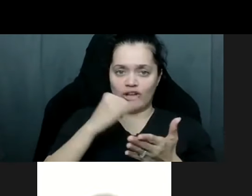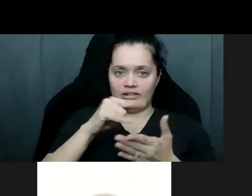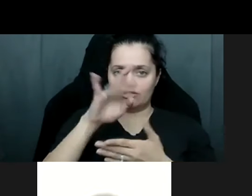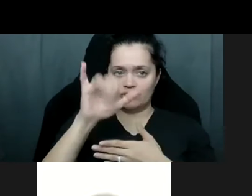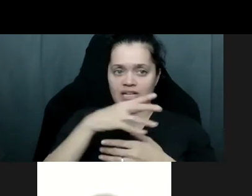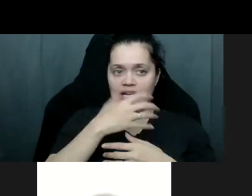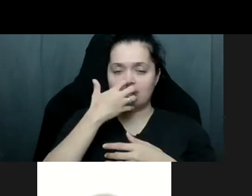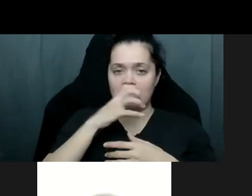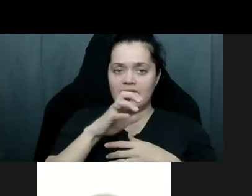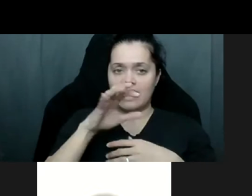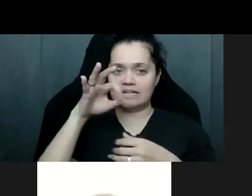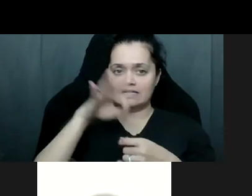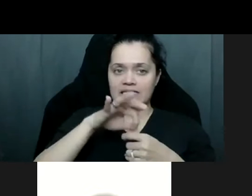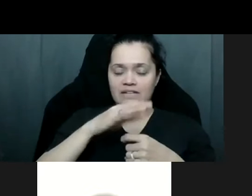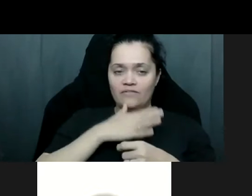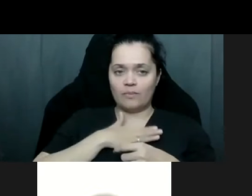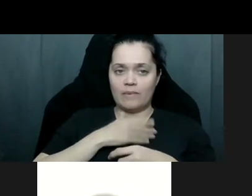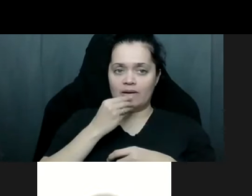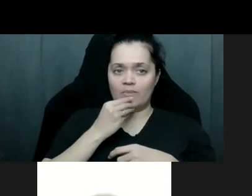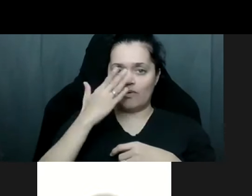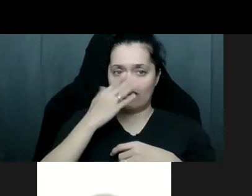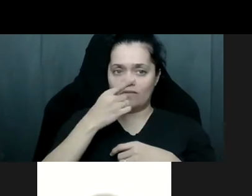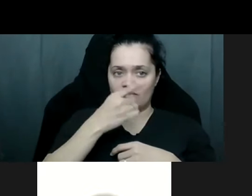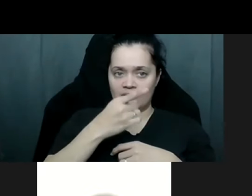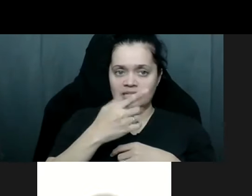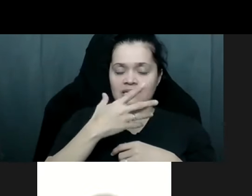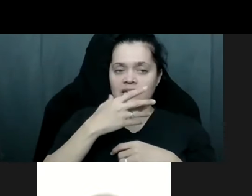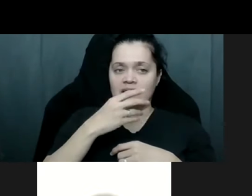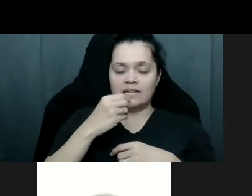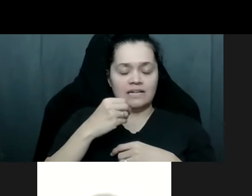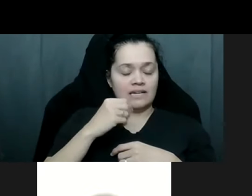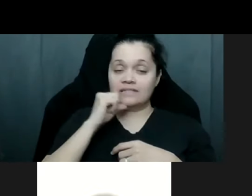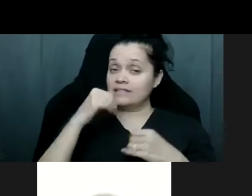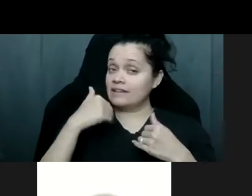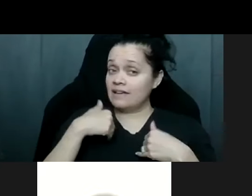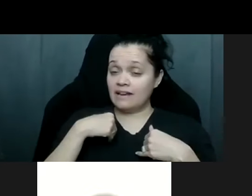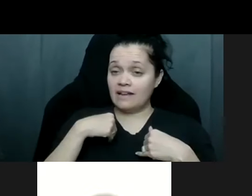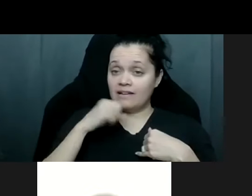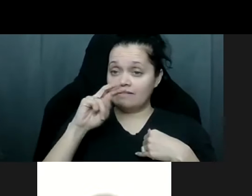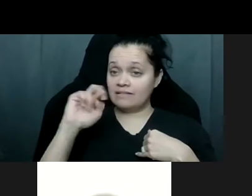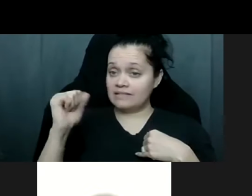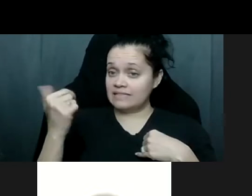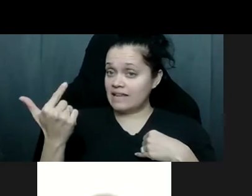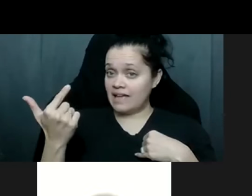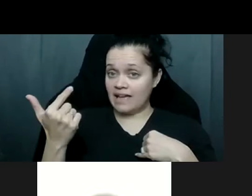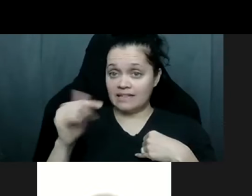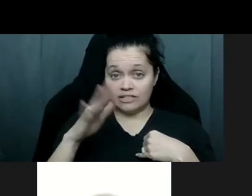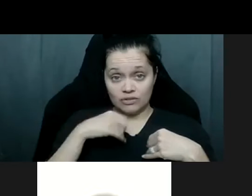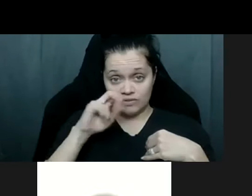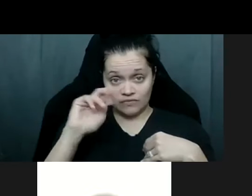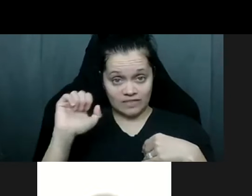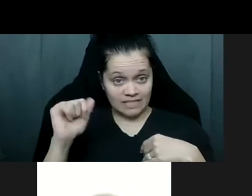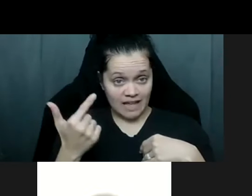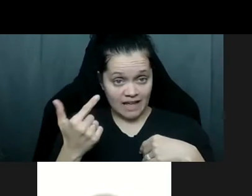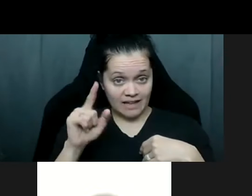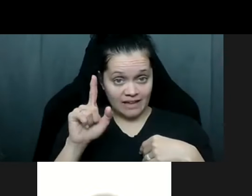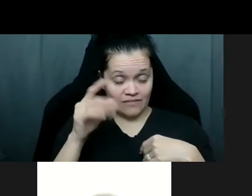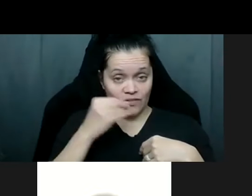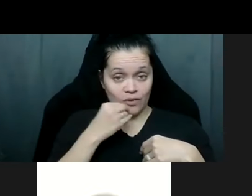tea for my breakfast. I did not have a snag for breakfast. Did you have a snag